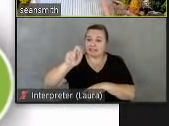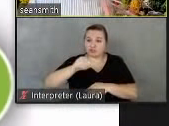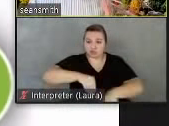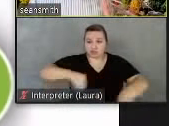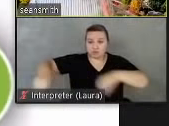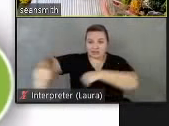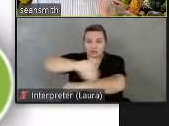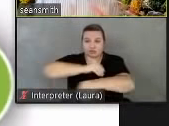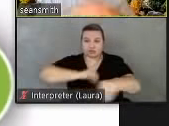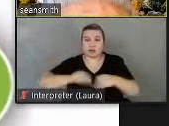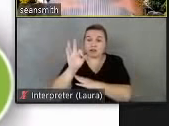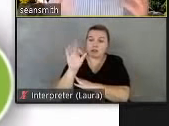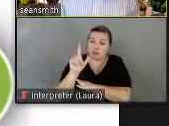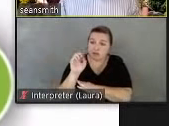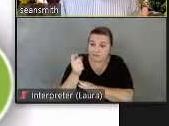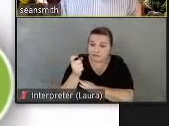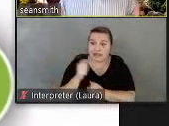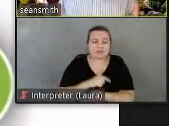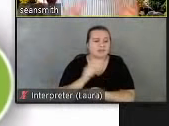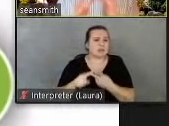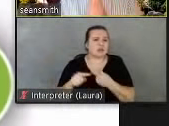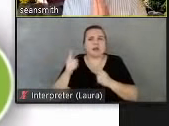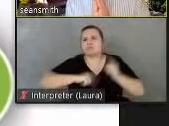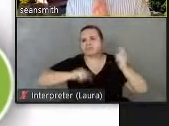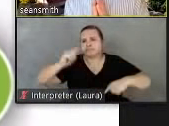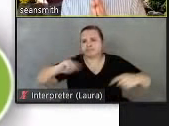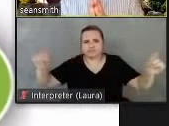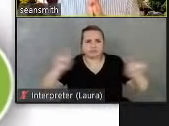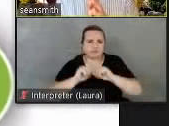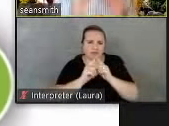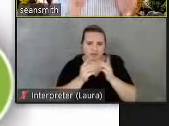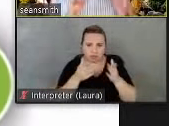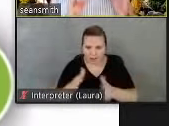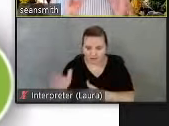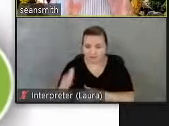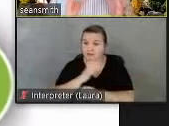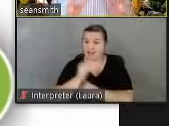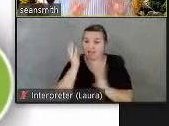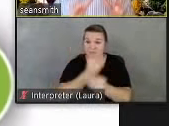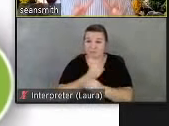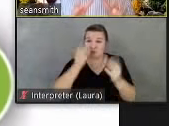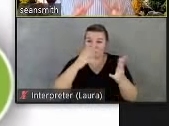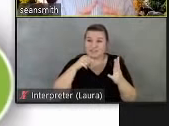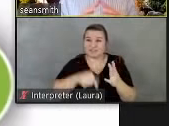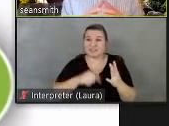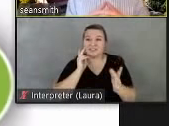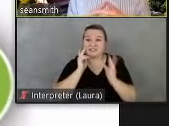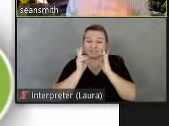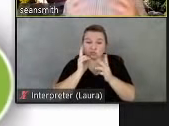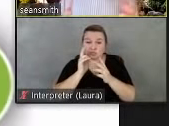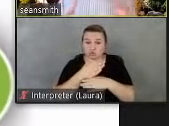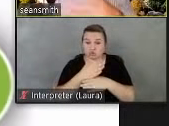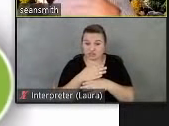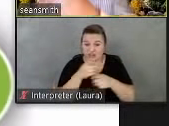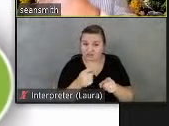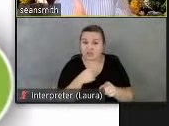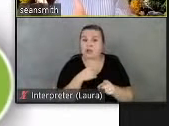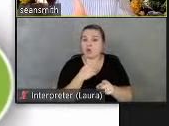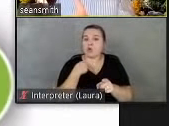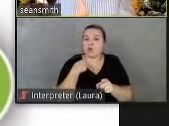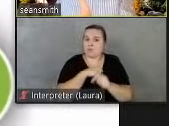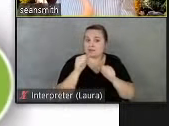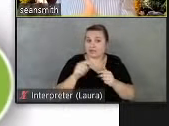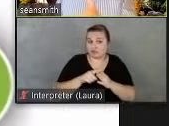the model, a variety of other ways. And the beauty of this, as this visual shares, is that, okay, maybe we're going to start